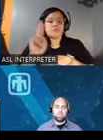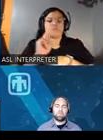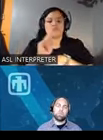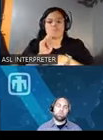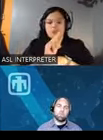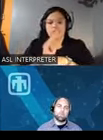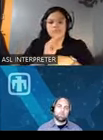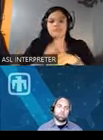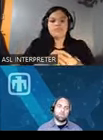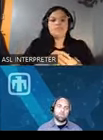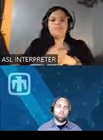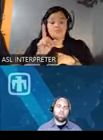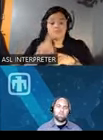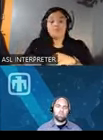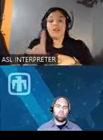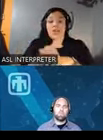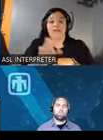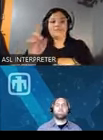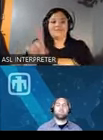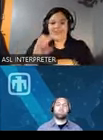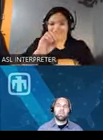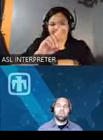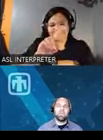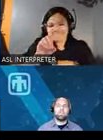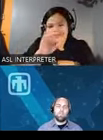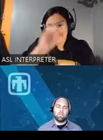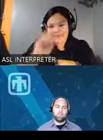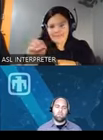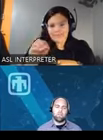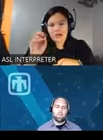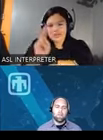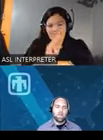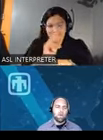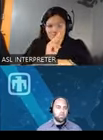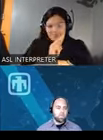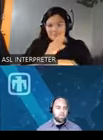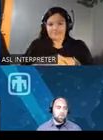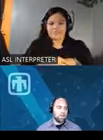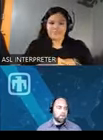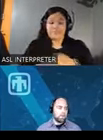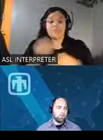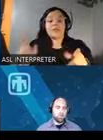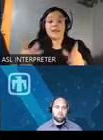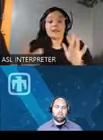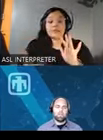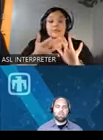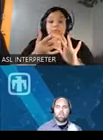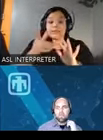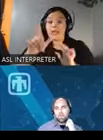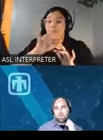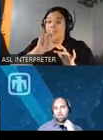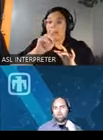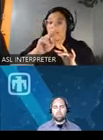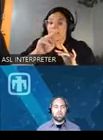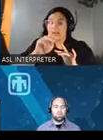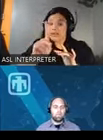these pathways to 100% renewable energy. We want this to be a community and to get lots of input. So there's a link here to register to join the